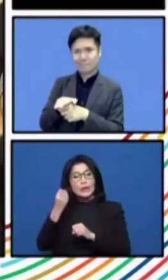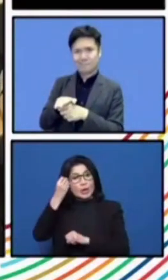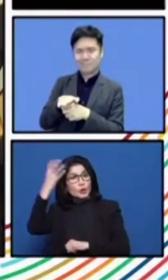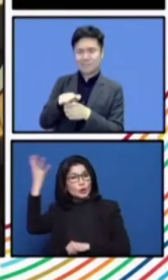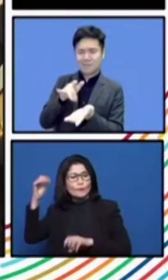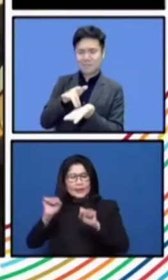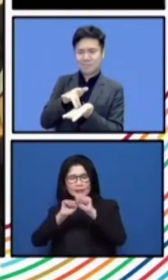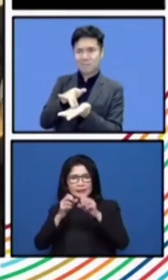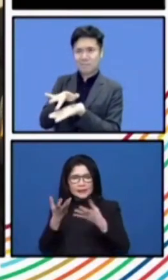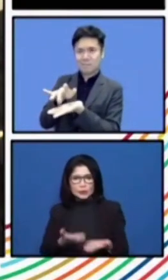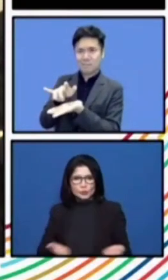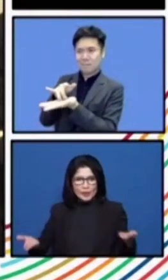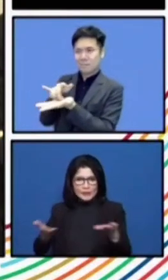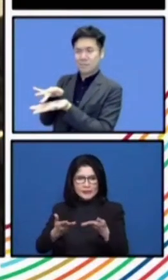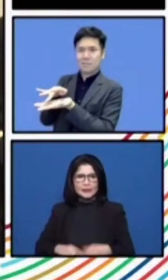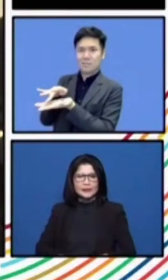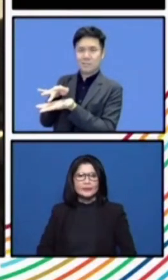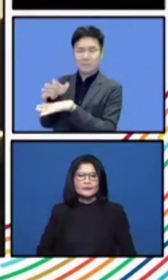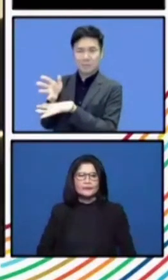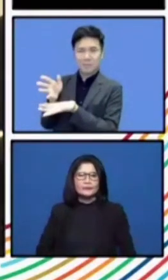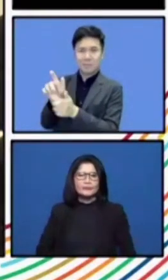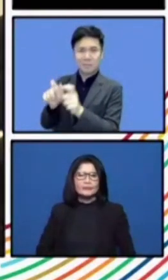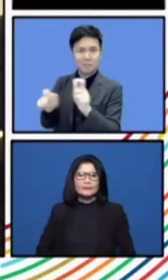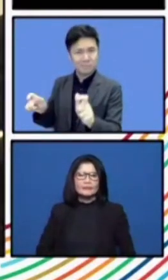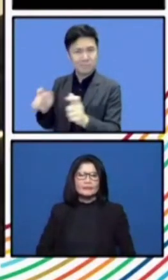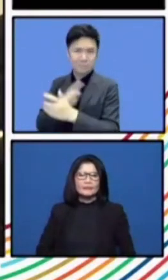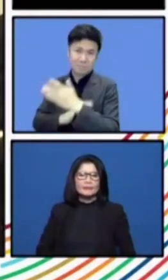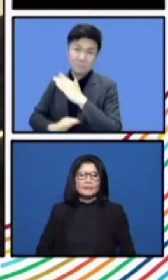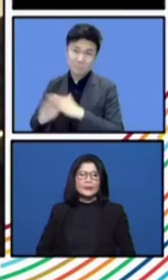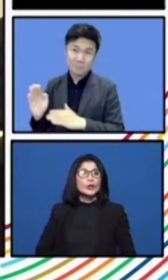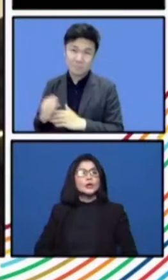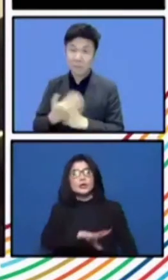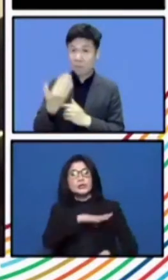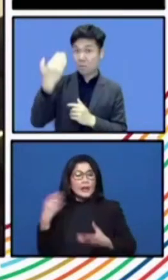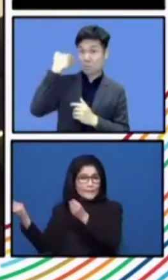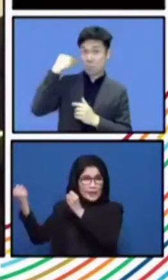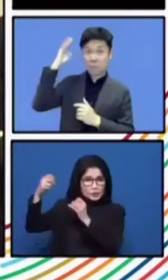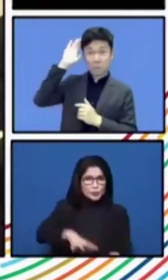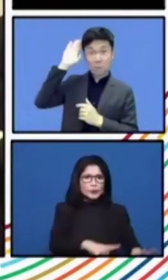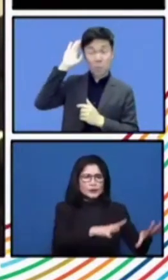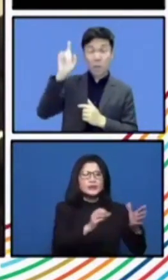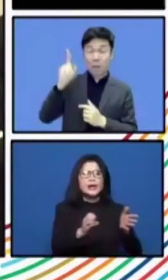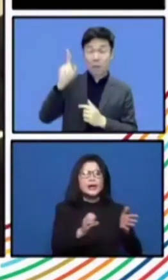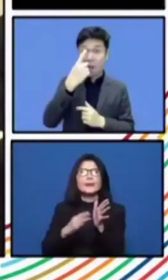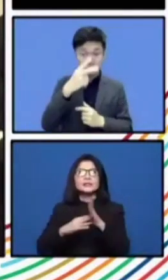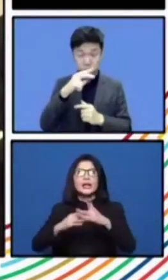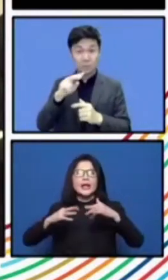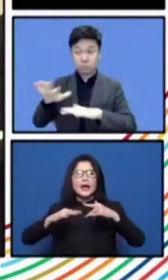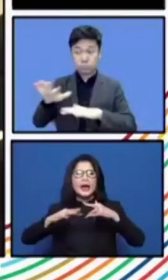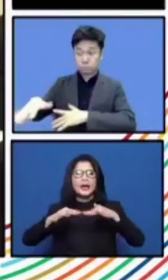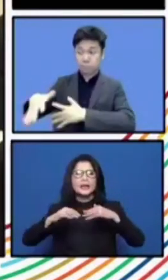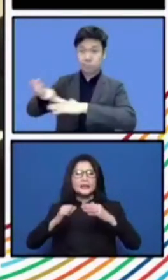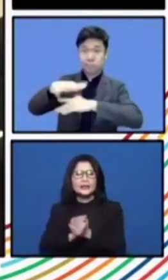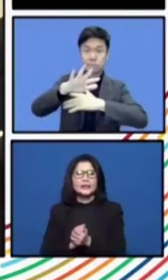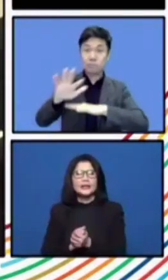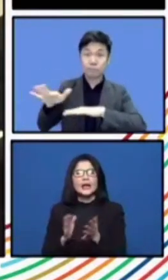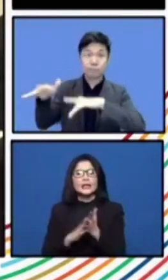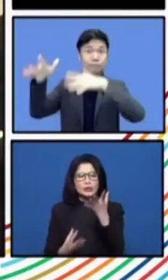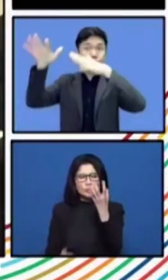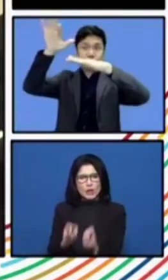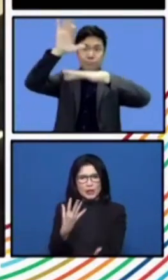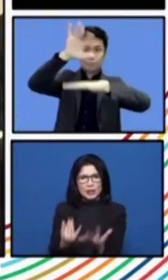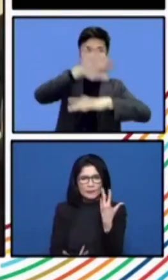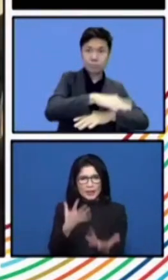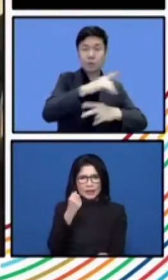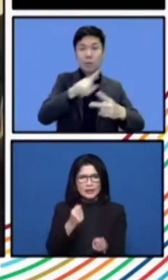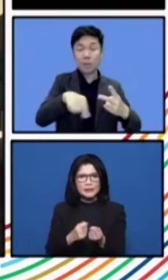experiences in tsunami recent Water Crisis and fire incidents have driven us to develop policy Frameworks that